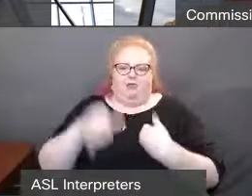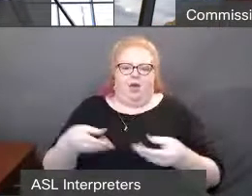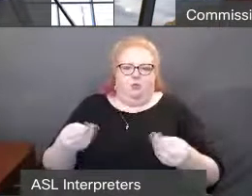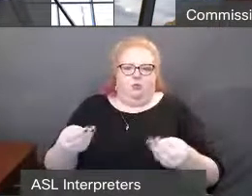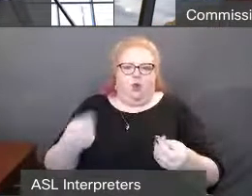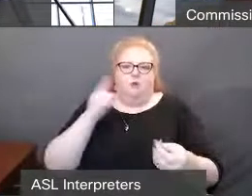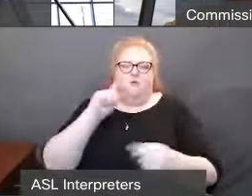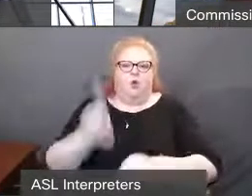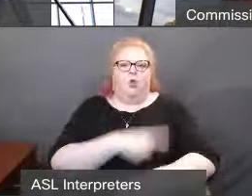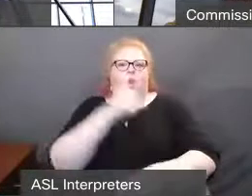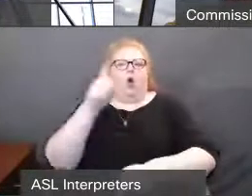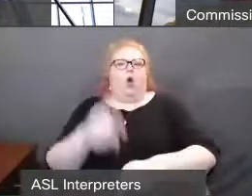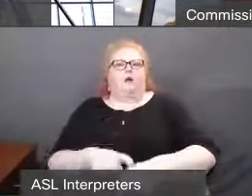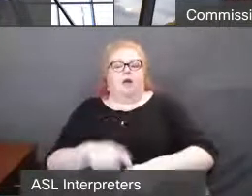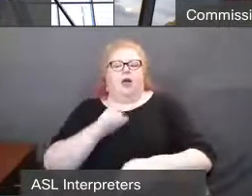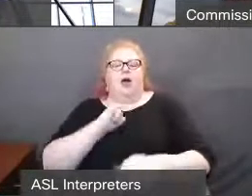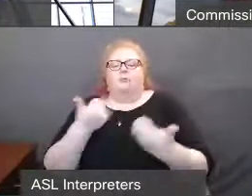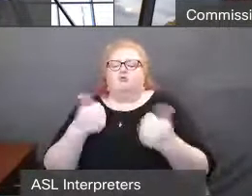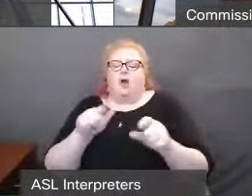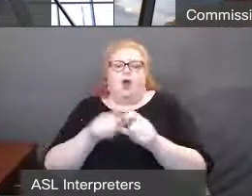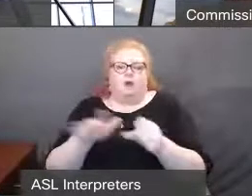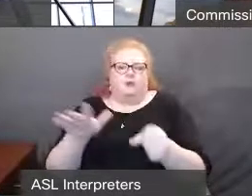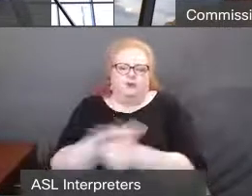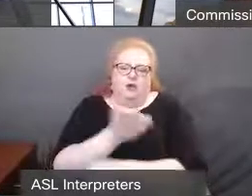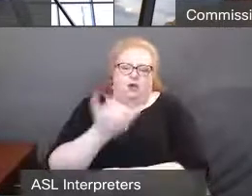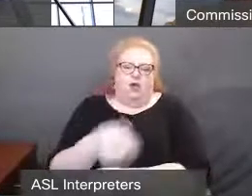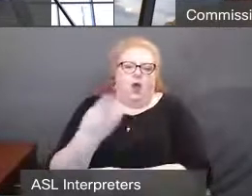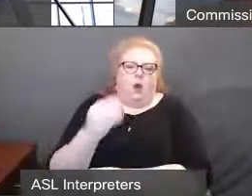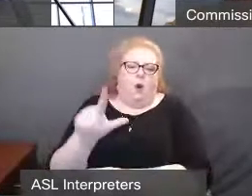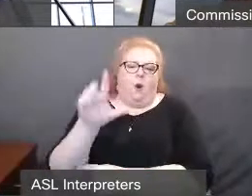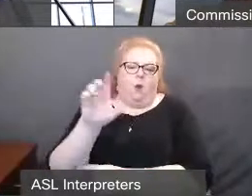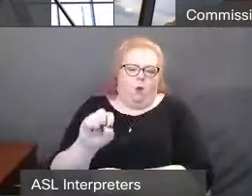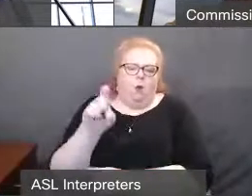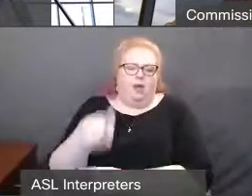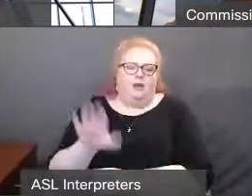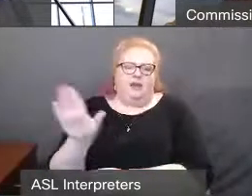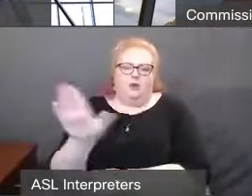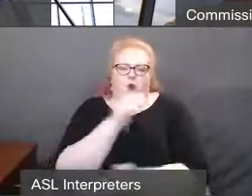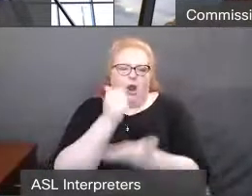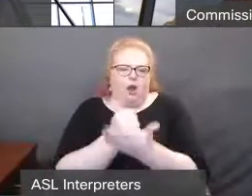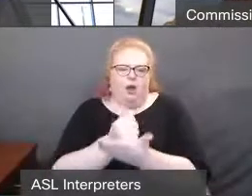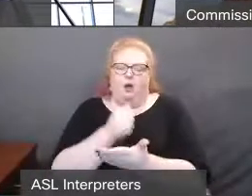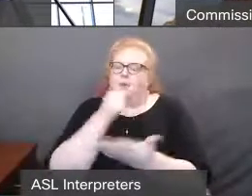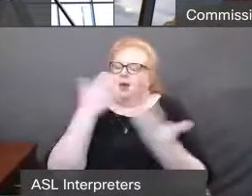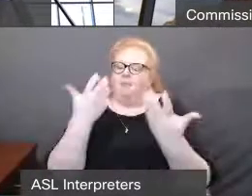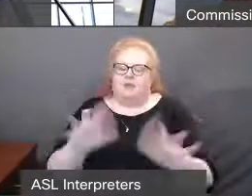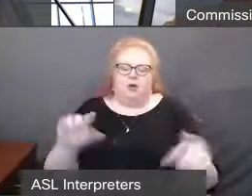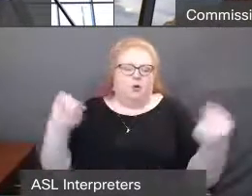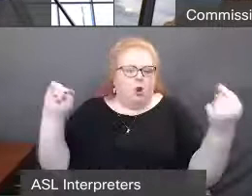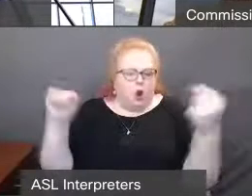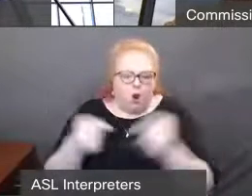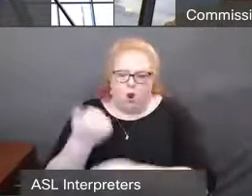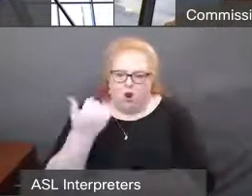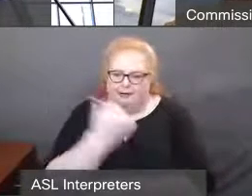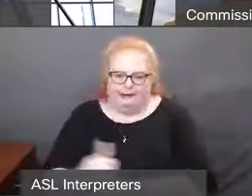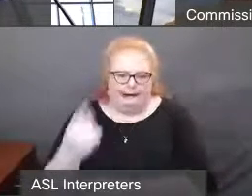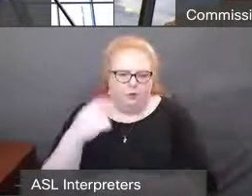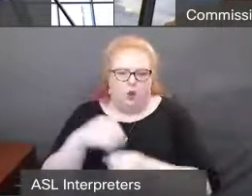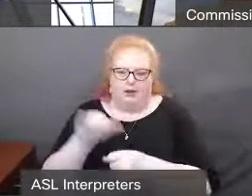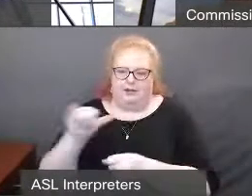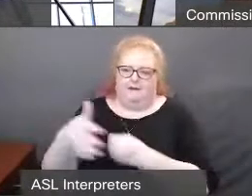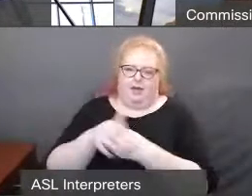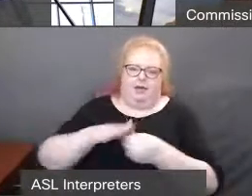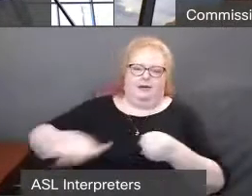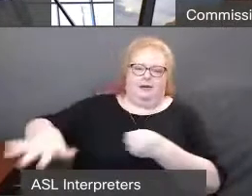a hole. I need your help. And I'm not trying to hurt anybody in the neighborhood, but it's going to